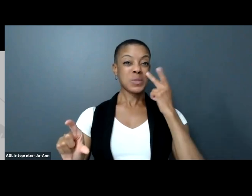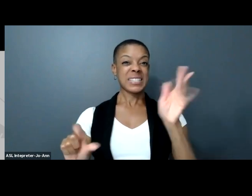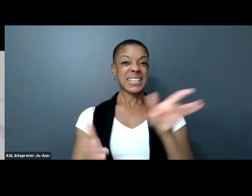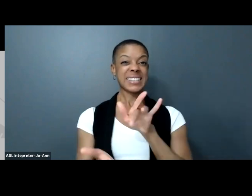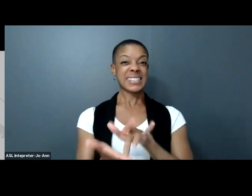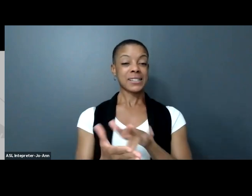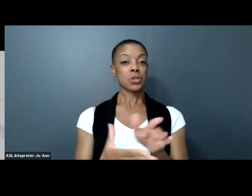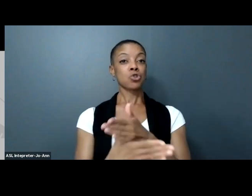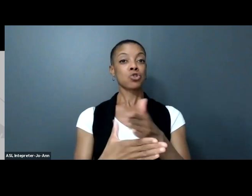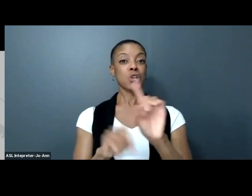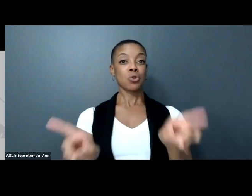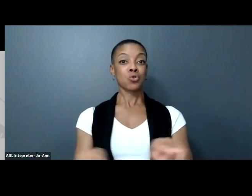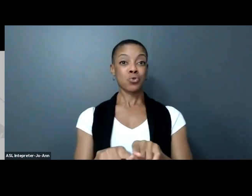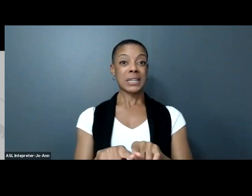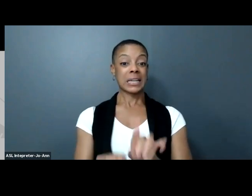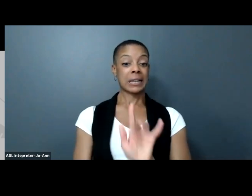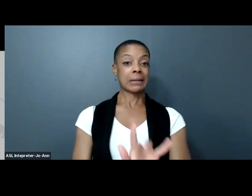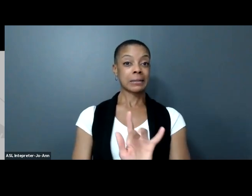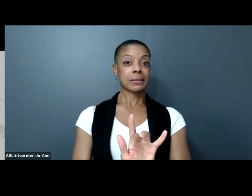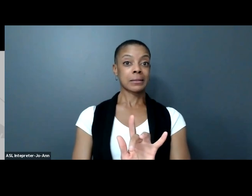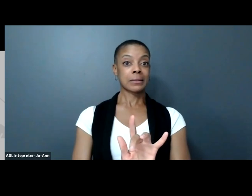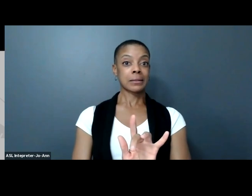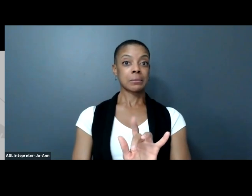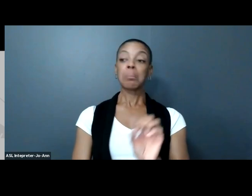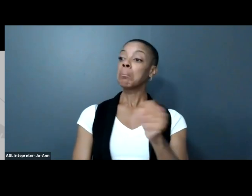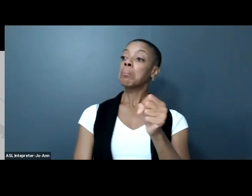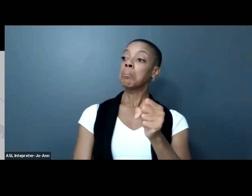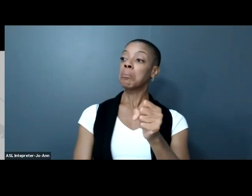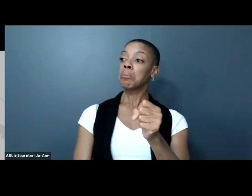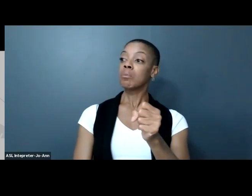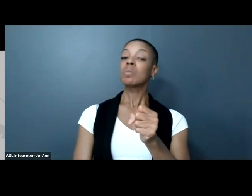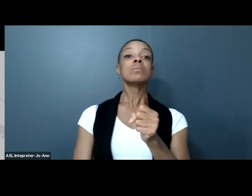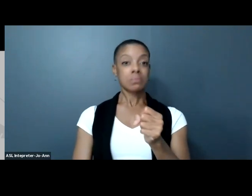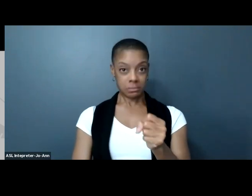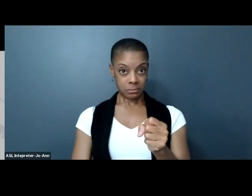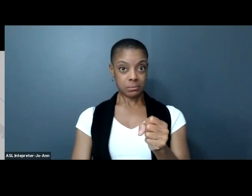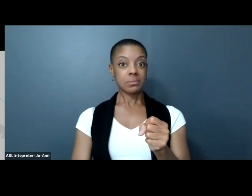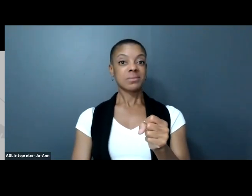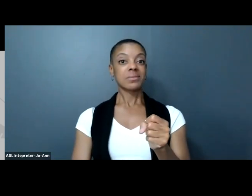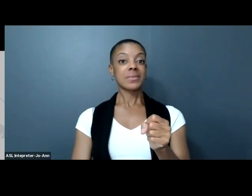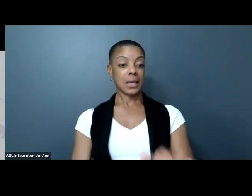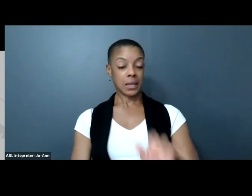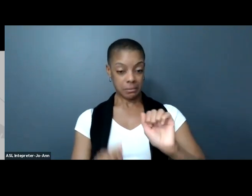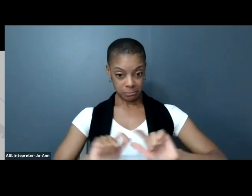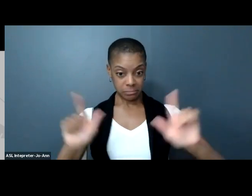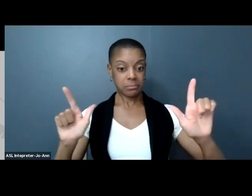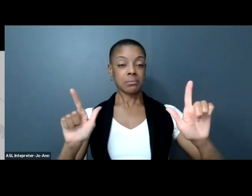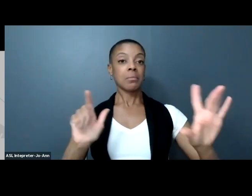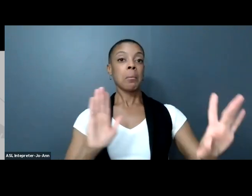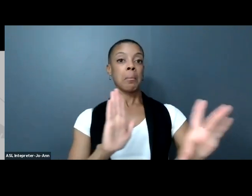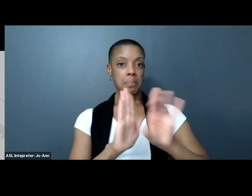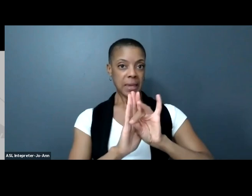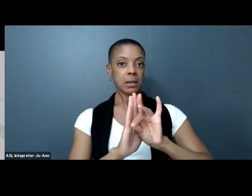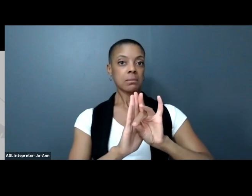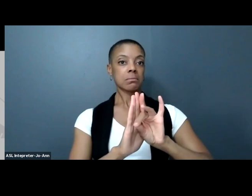center there. Yep. Awesome. When we bring that up, you're going to want to select the window. And if you have any audio, just make sure we